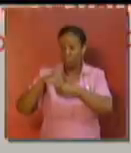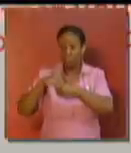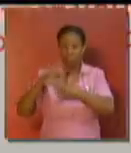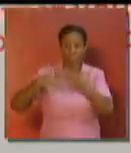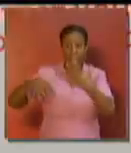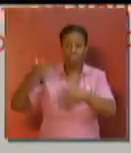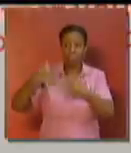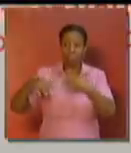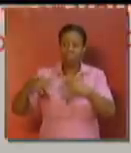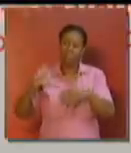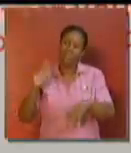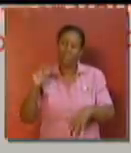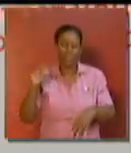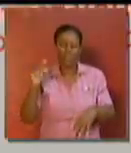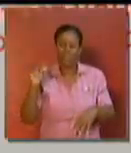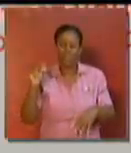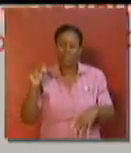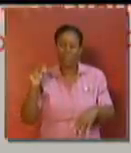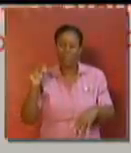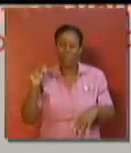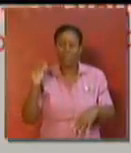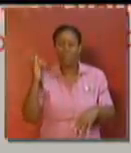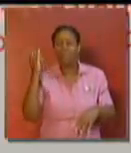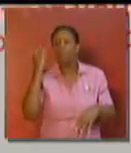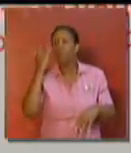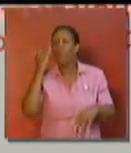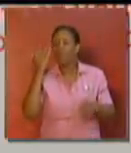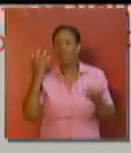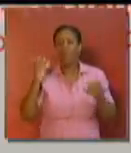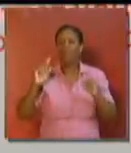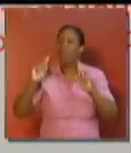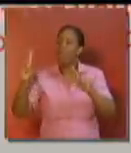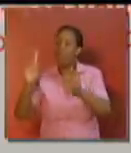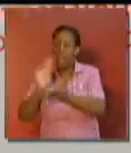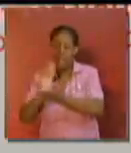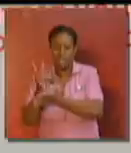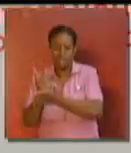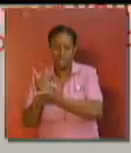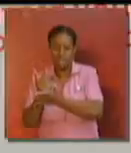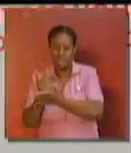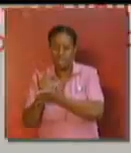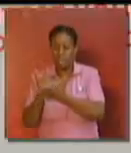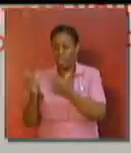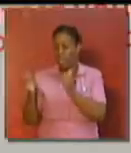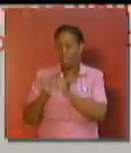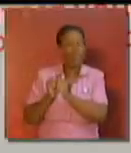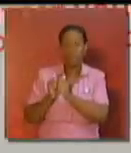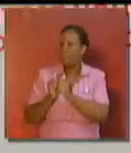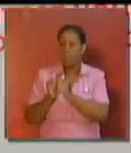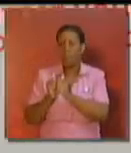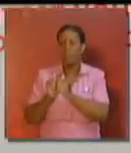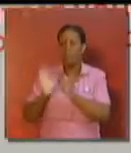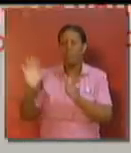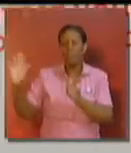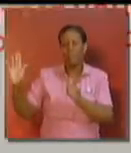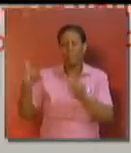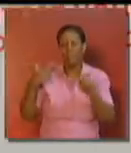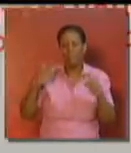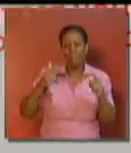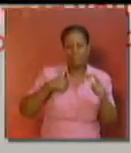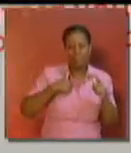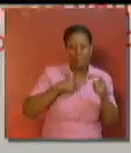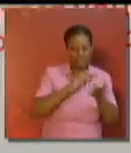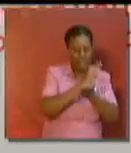at different times from other members of the family so that you're not all in the same space at the same time. The hand hygiene, the wiping down of